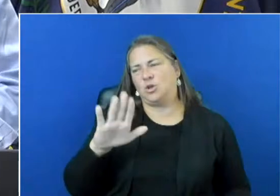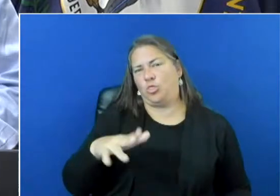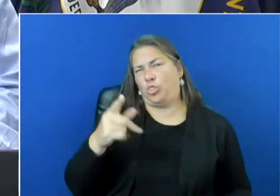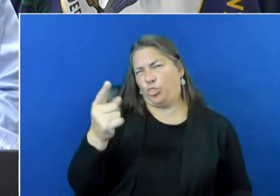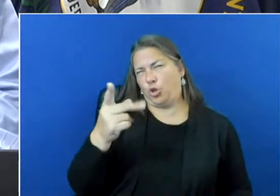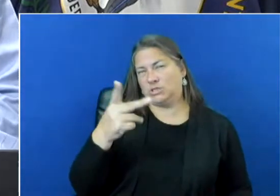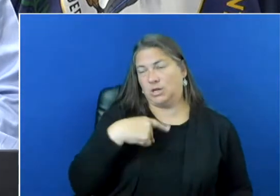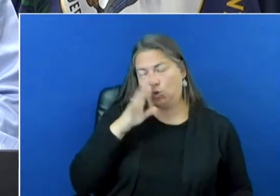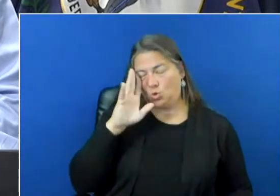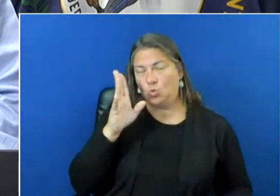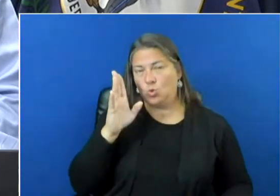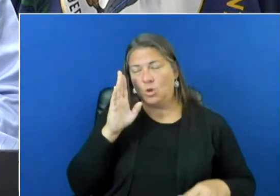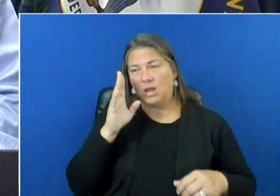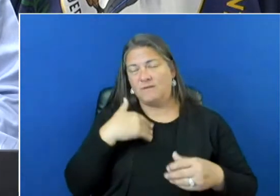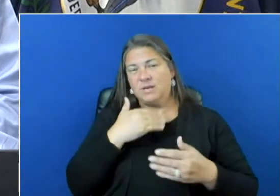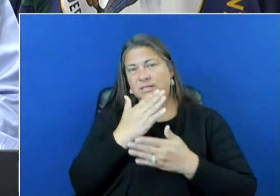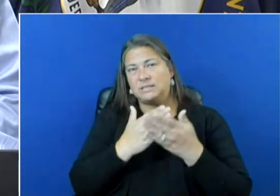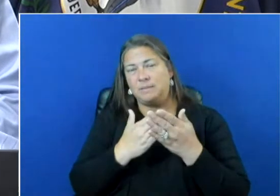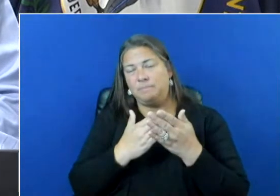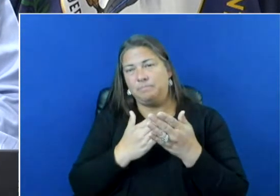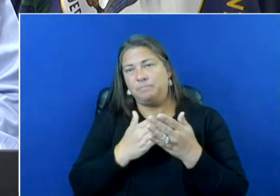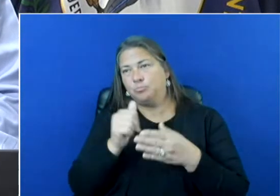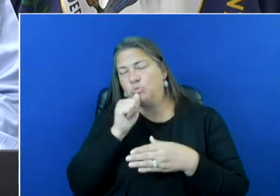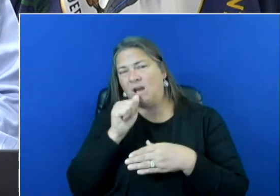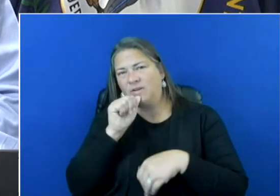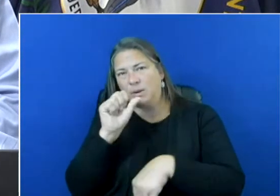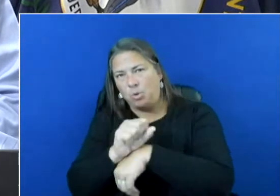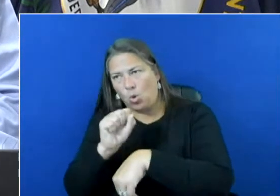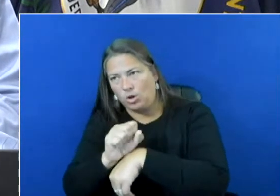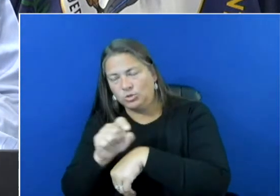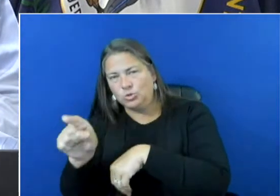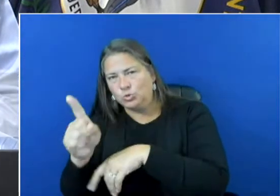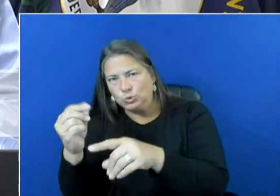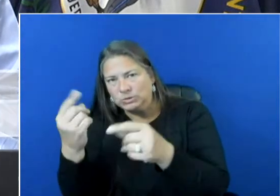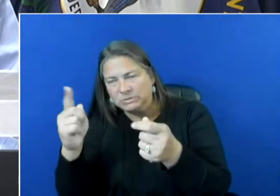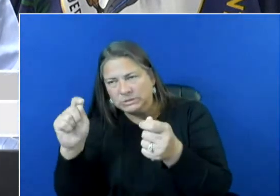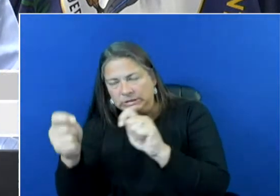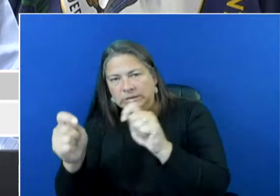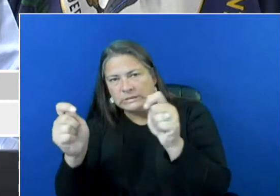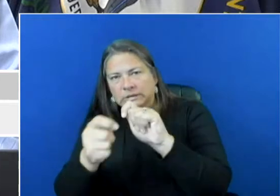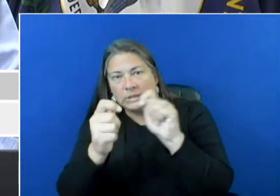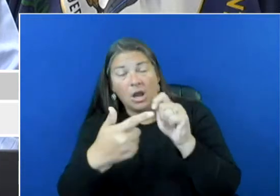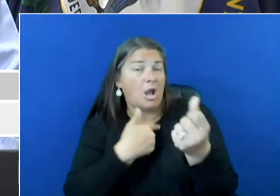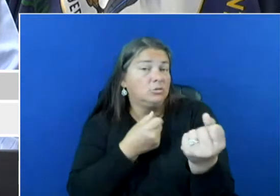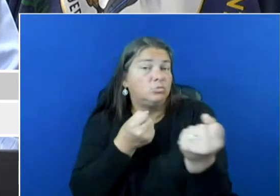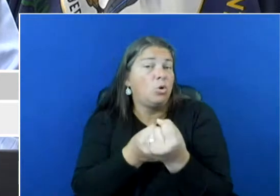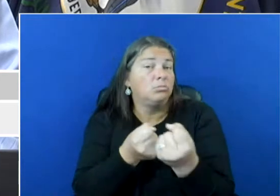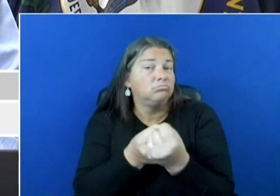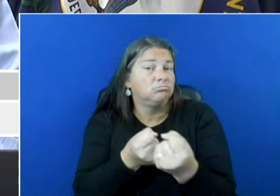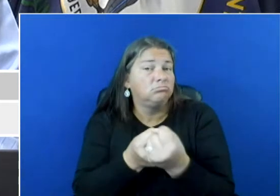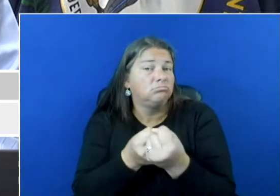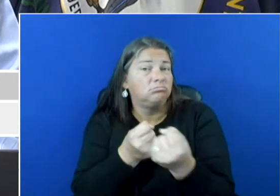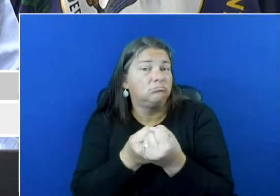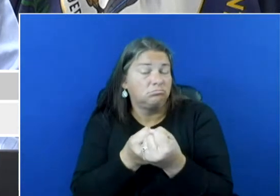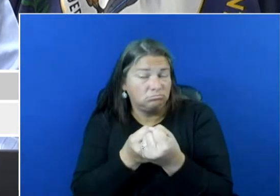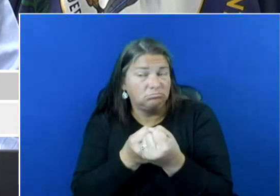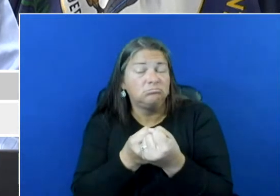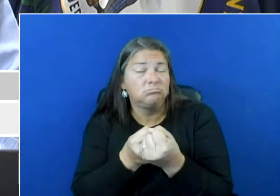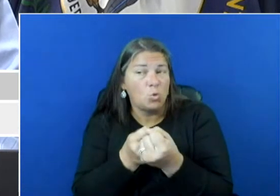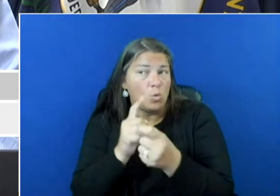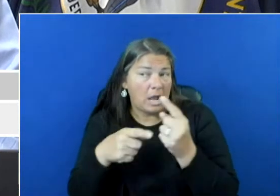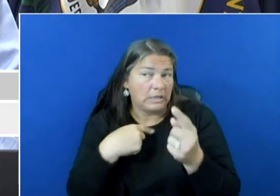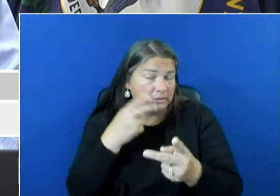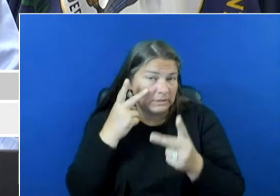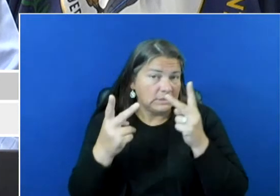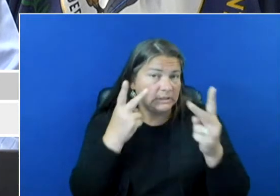some moves by private employers, and I support those moves that I am seeing. Let's